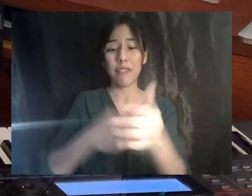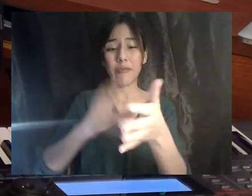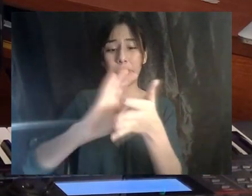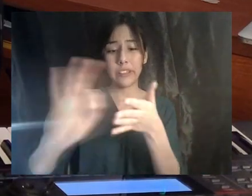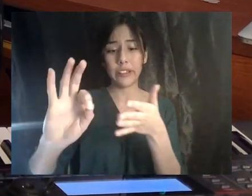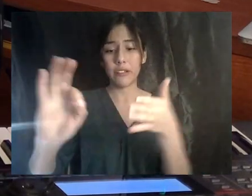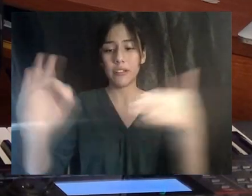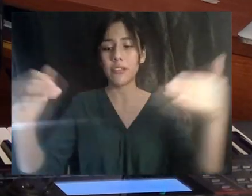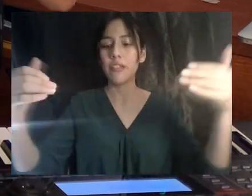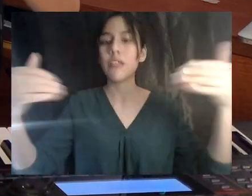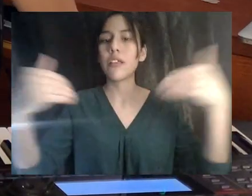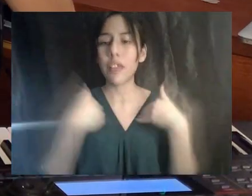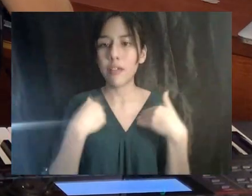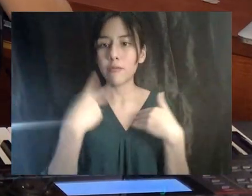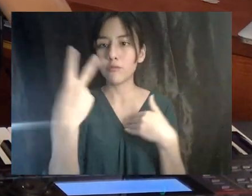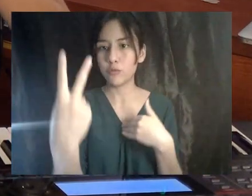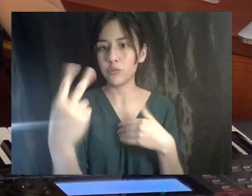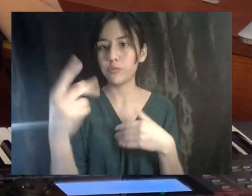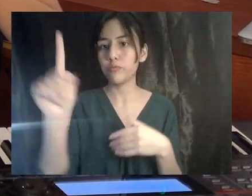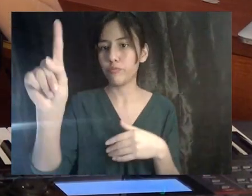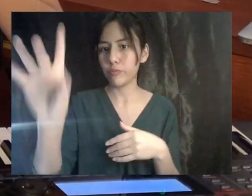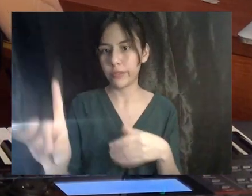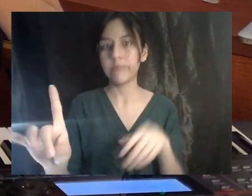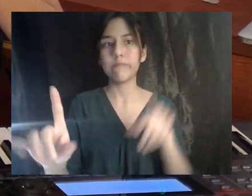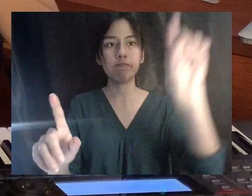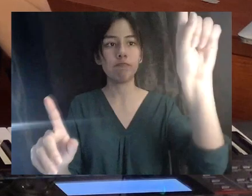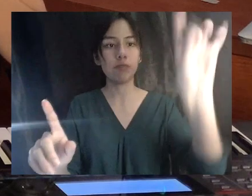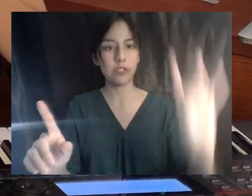notes in every beat.